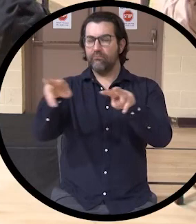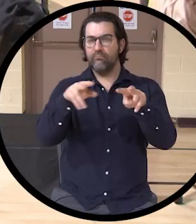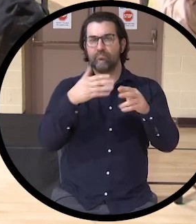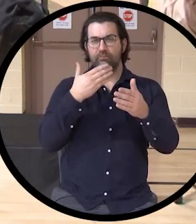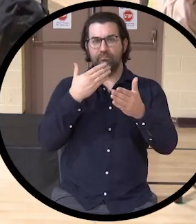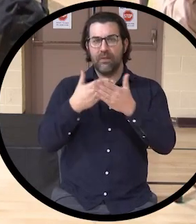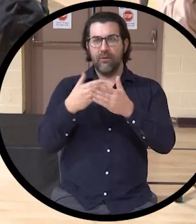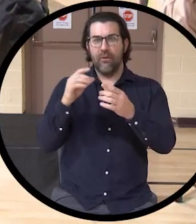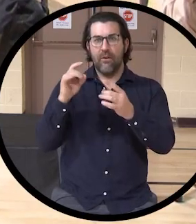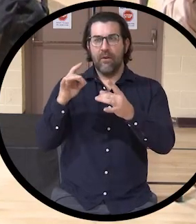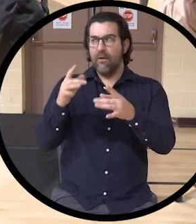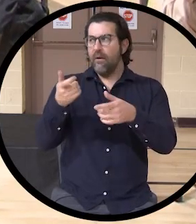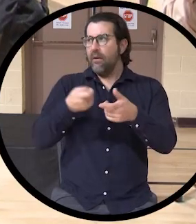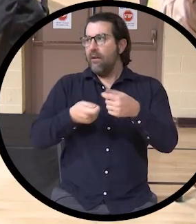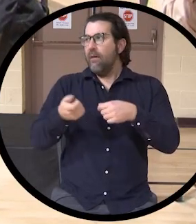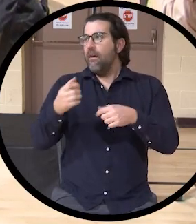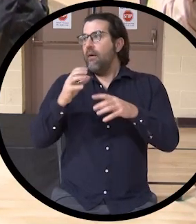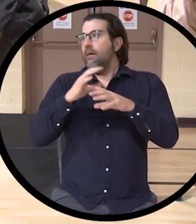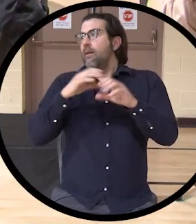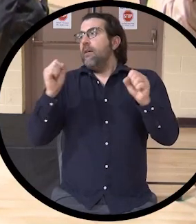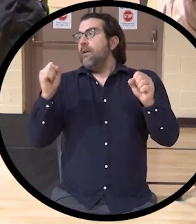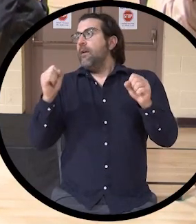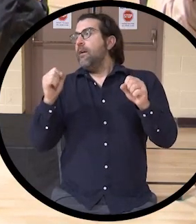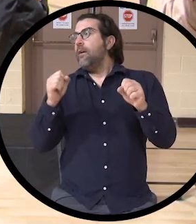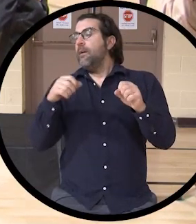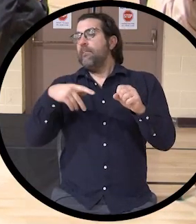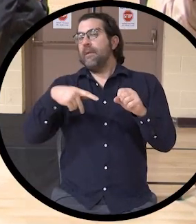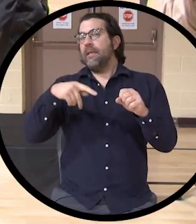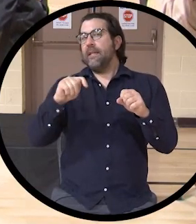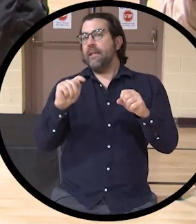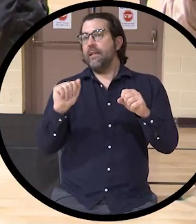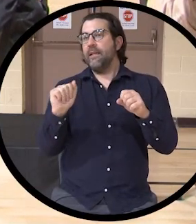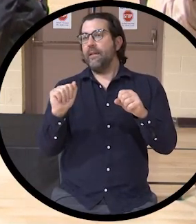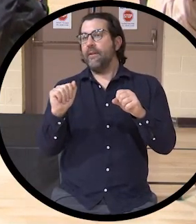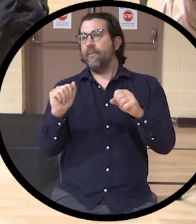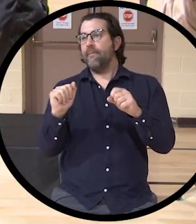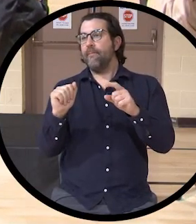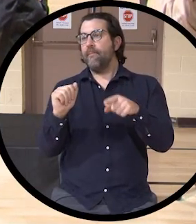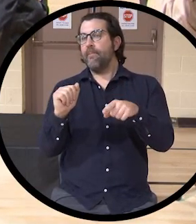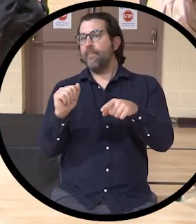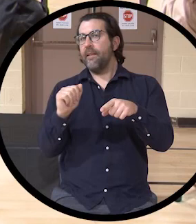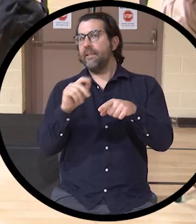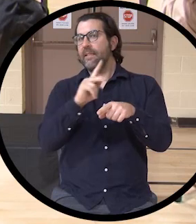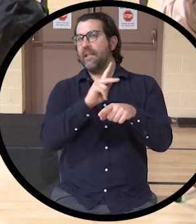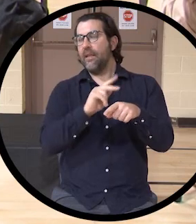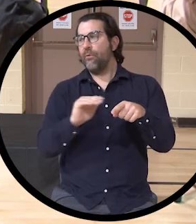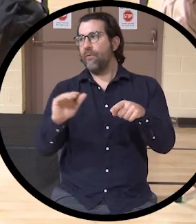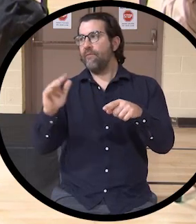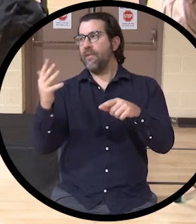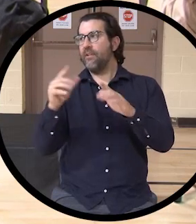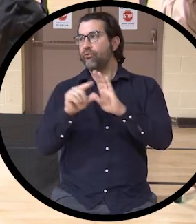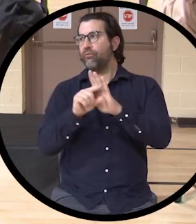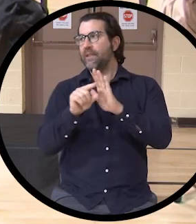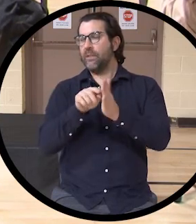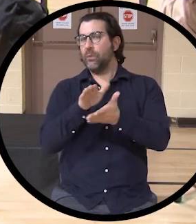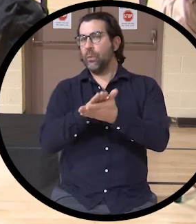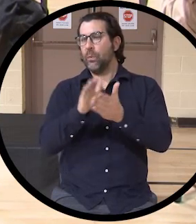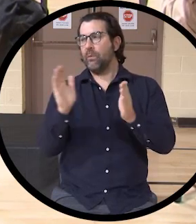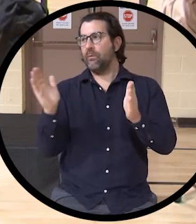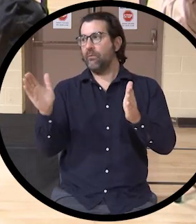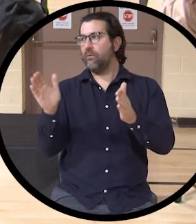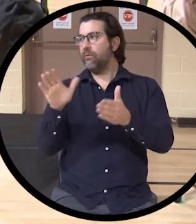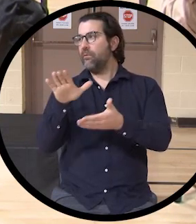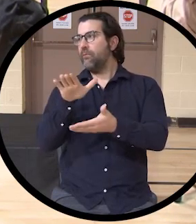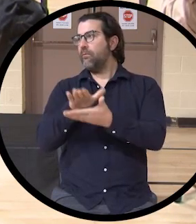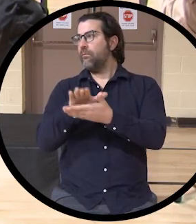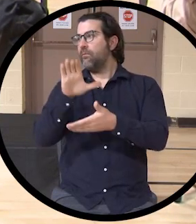that walkthrough. I'm also the president of the Pittsburgh PTA, and that's a K-5 school on Hampton Street, and our feeder pattern goes